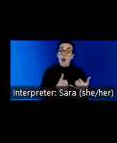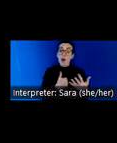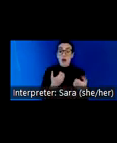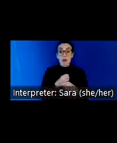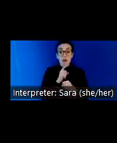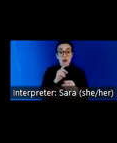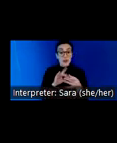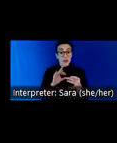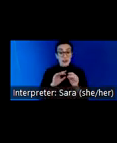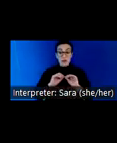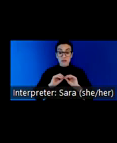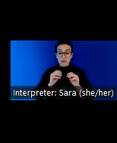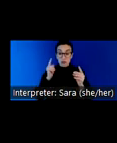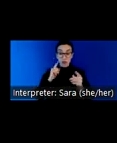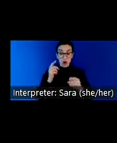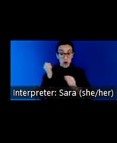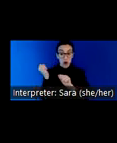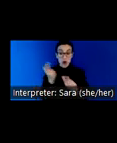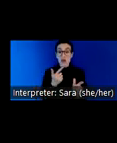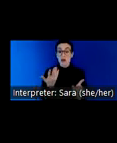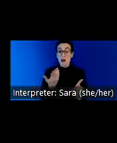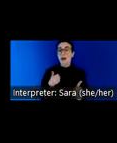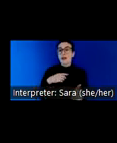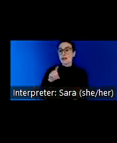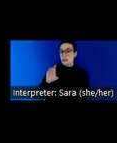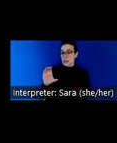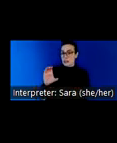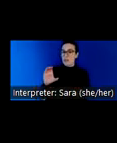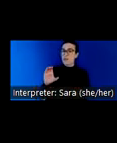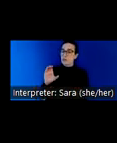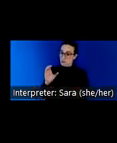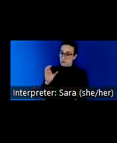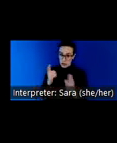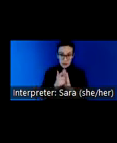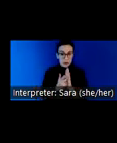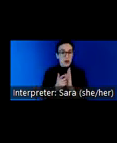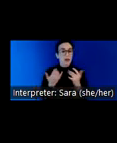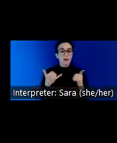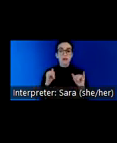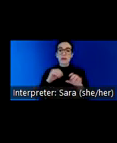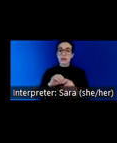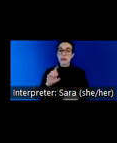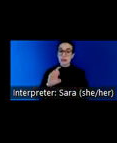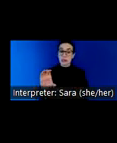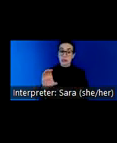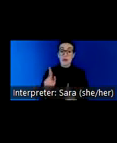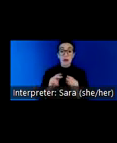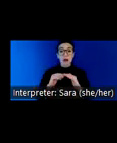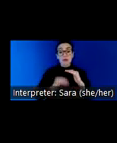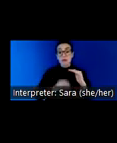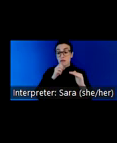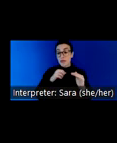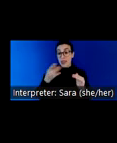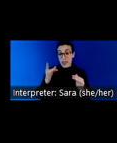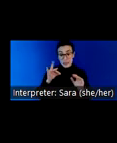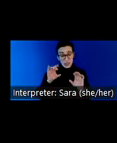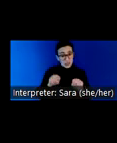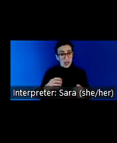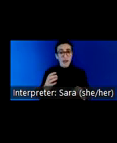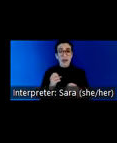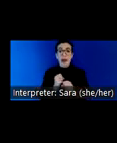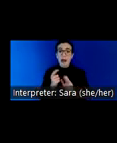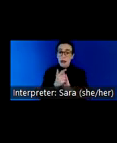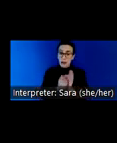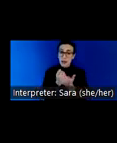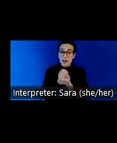abortion remains legal in the district. People younger than 18 can get a legal and safe abortion in DC through their